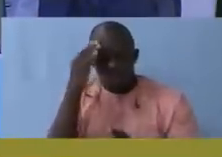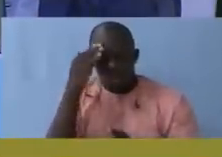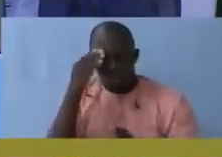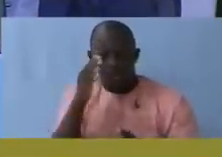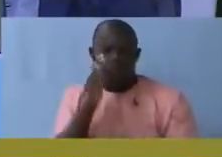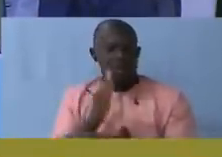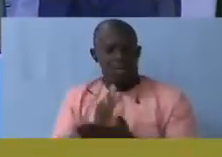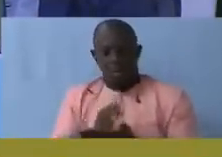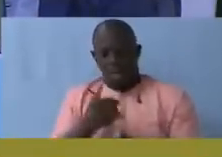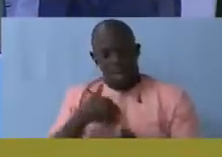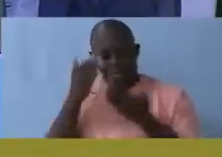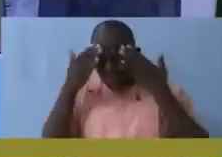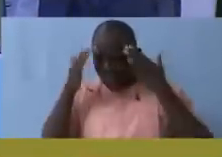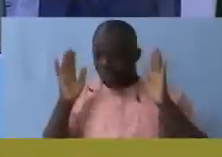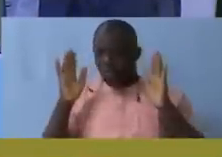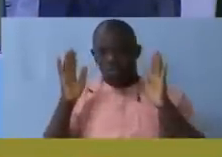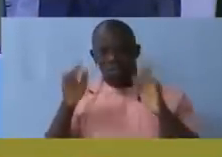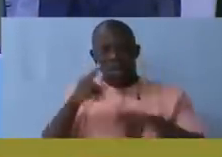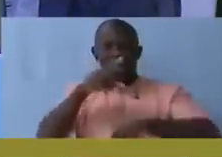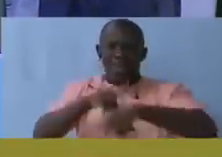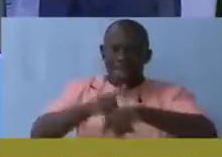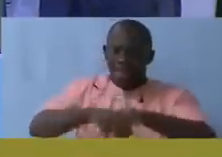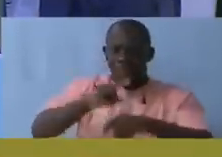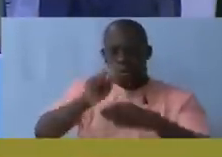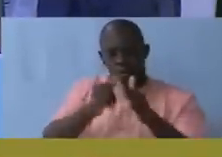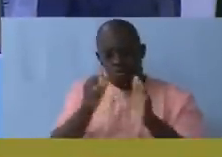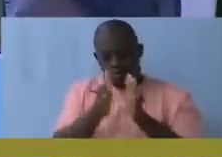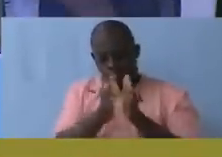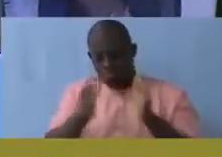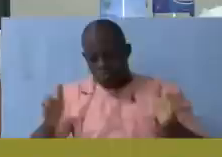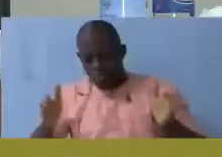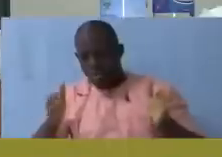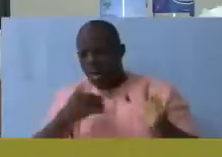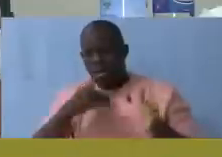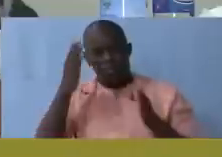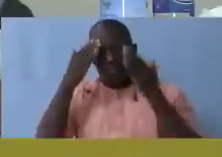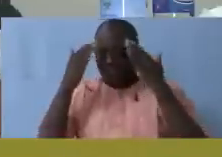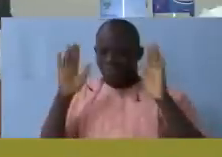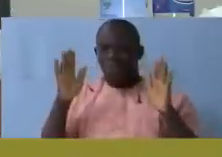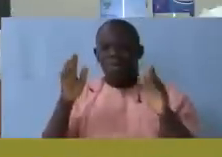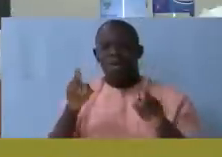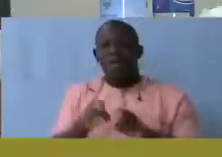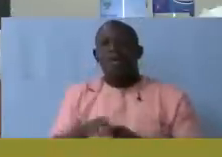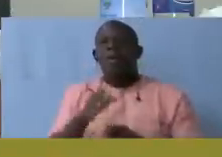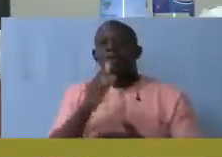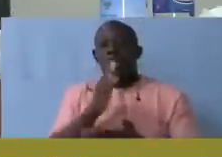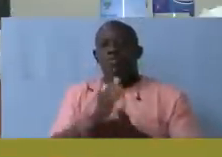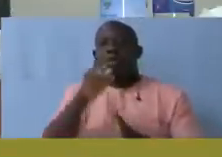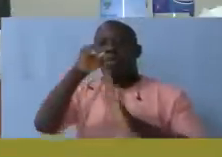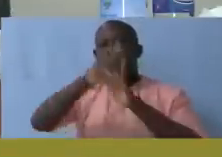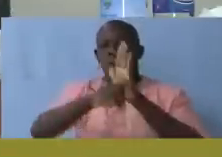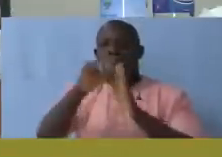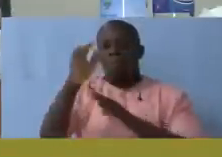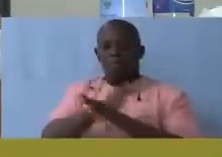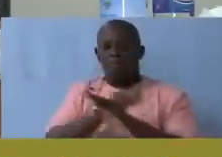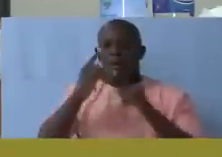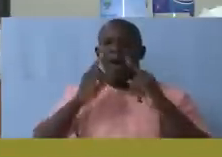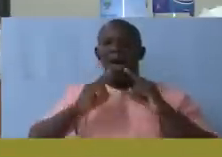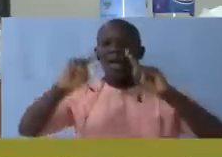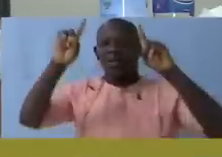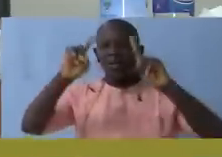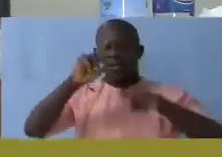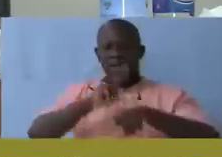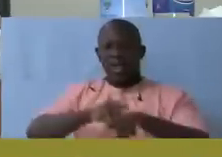Absolutely, I don't know the length of period or time they have been there. Well, the program was announced in